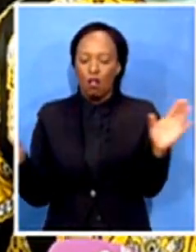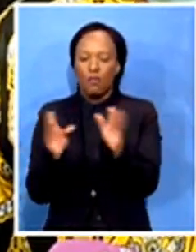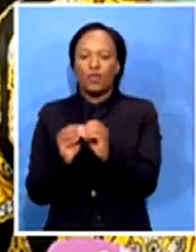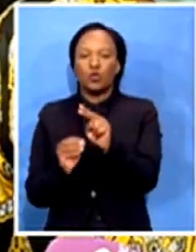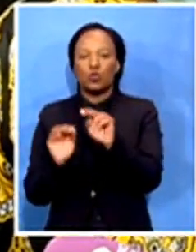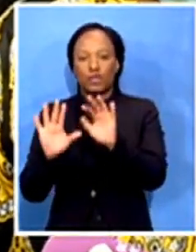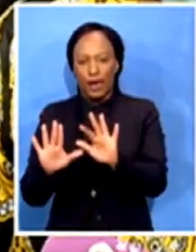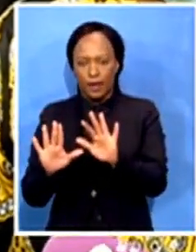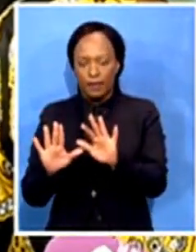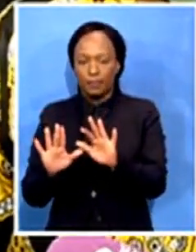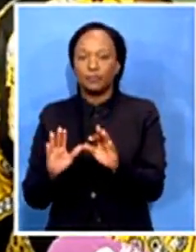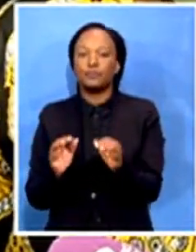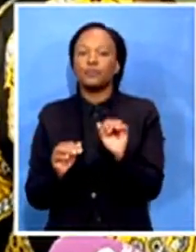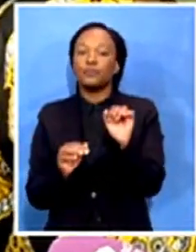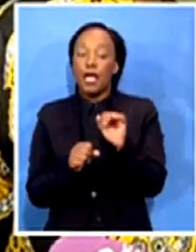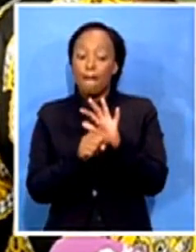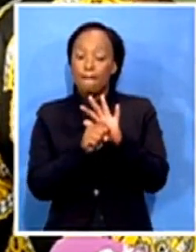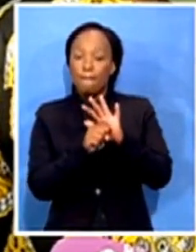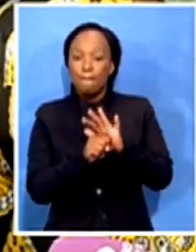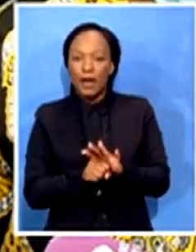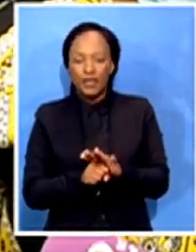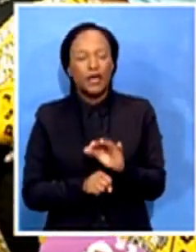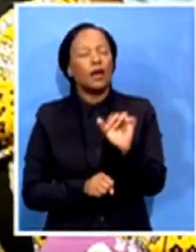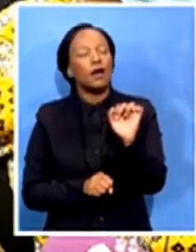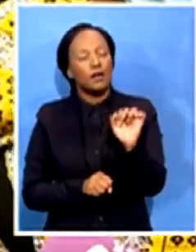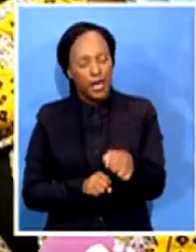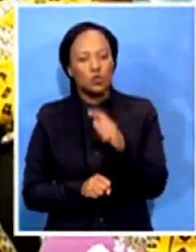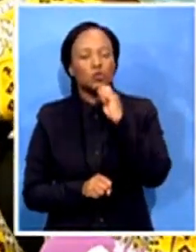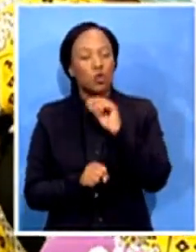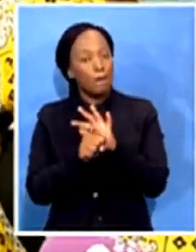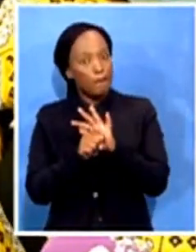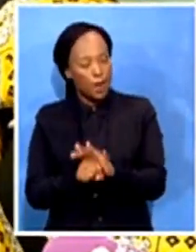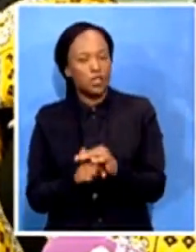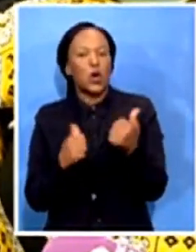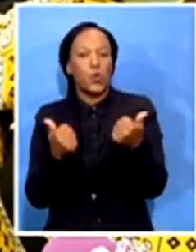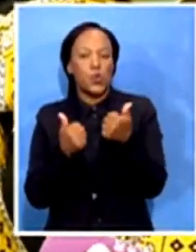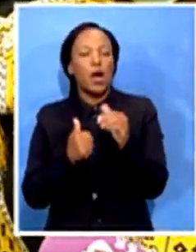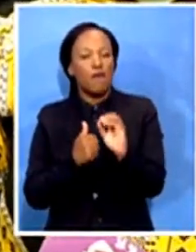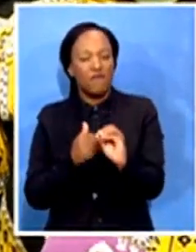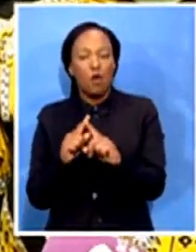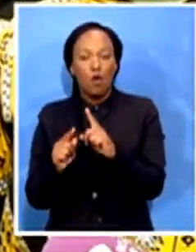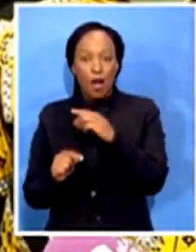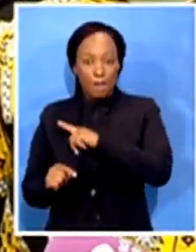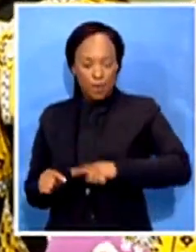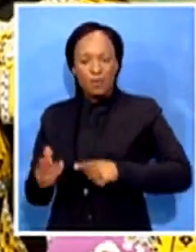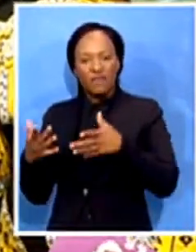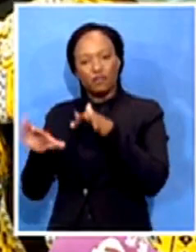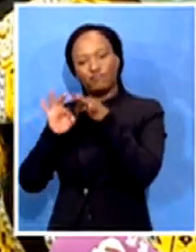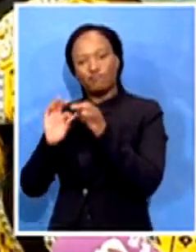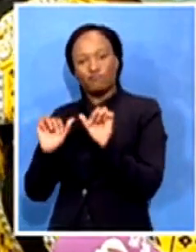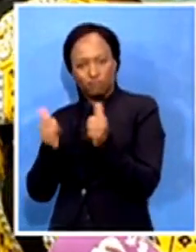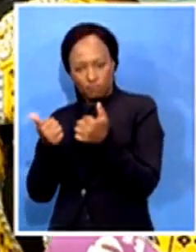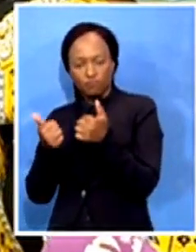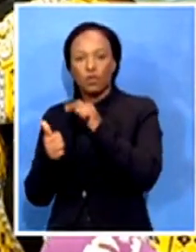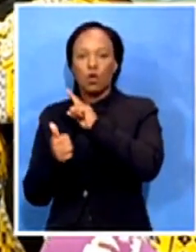covered it nicely. And what is even more worrying is that coming from all those patients, the people that